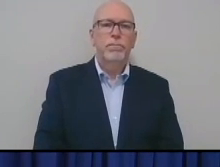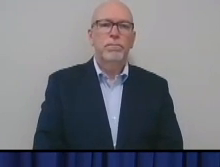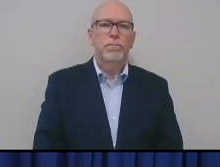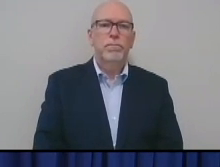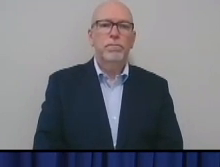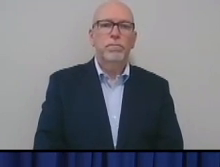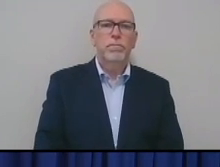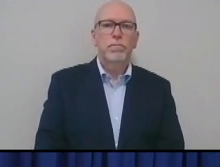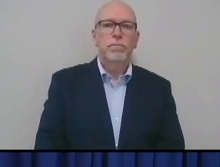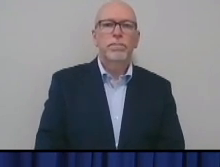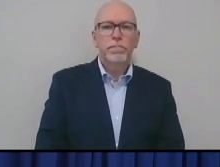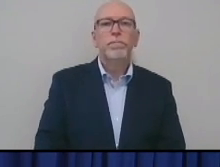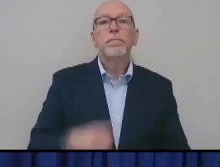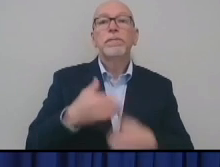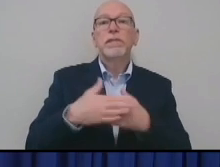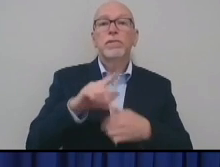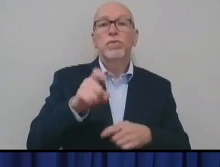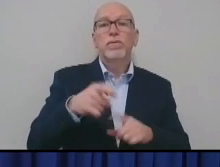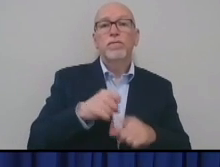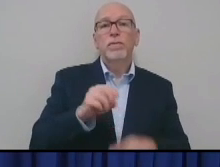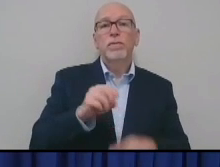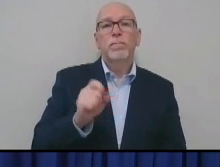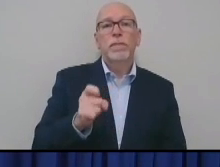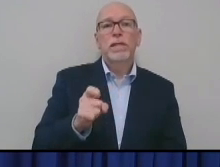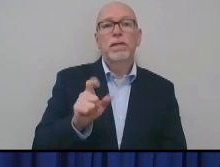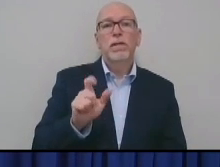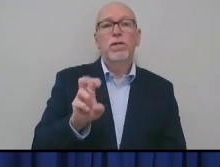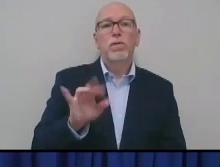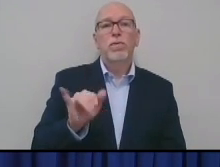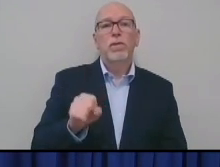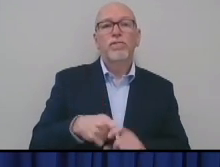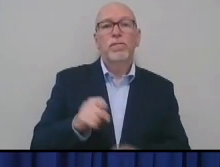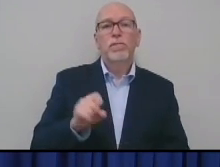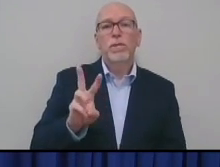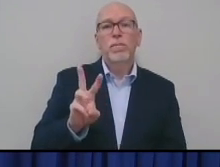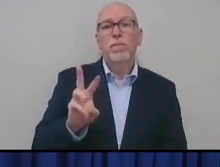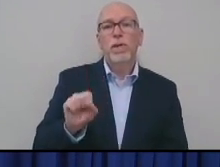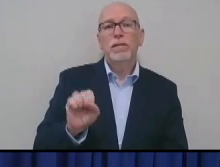Next question is from Max Lewis of WSBT.